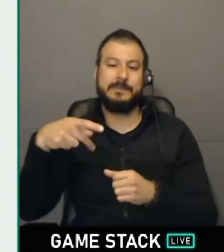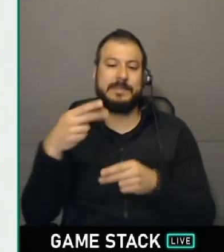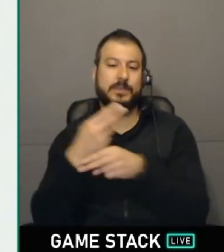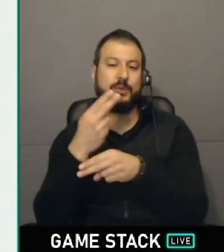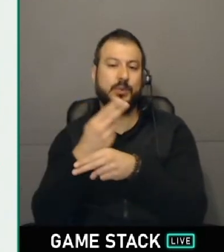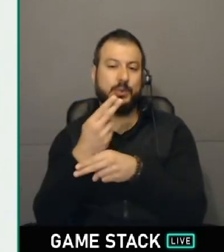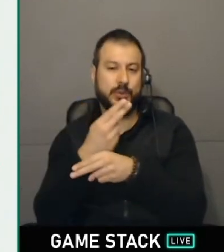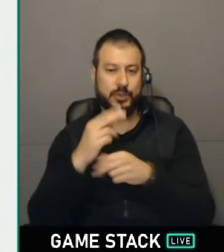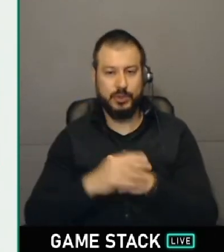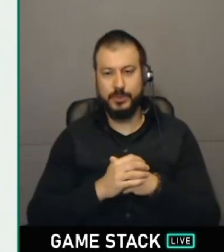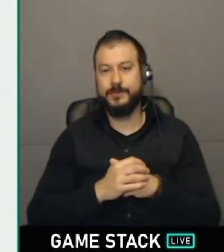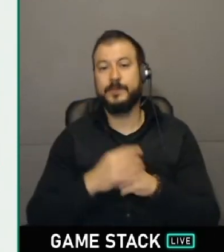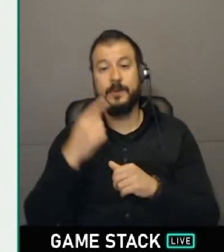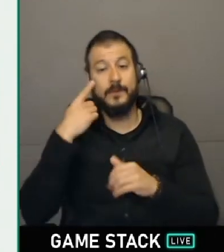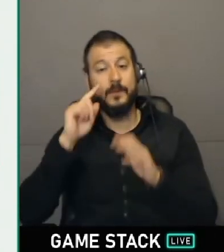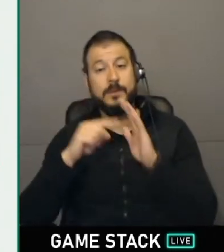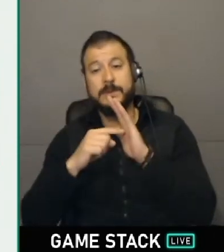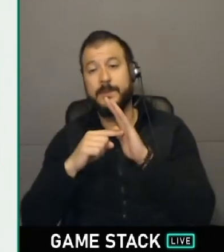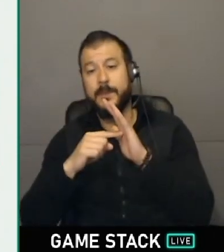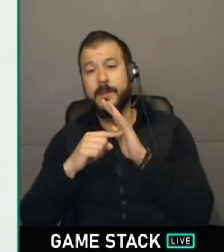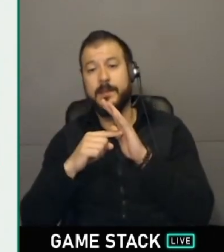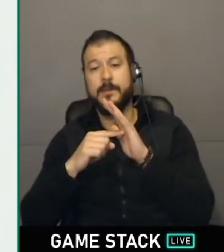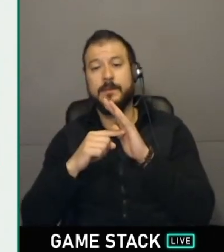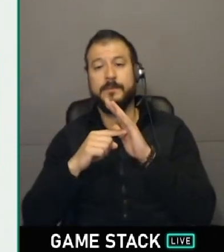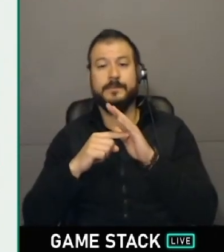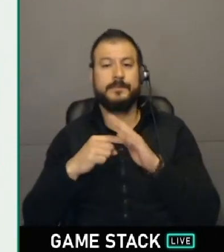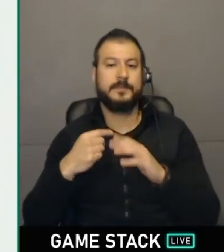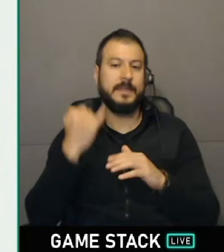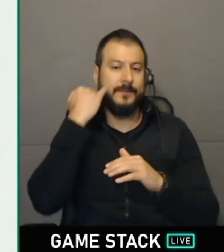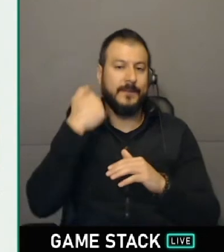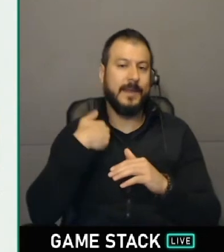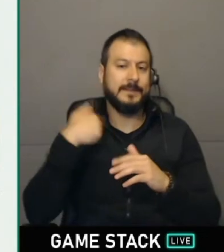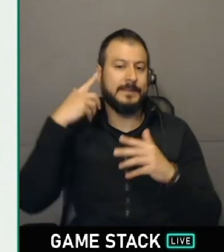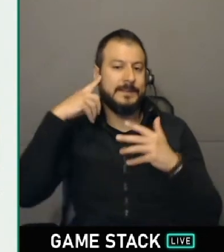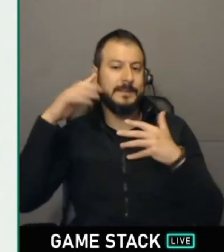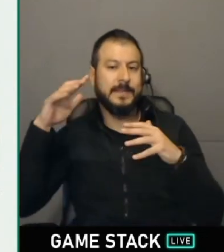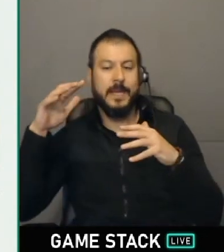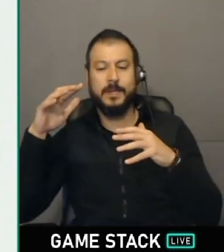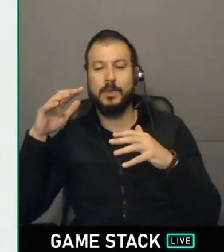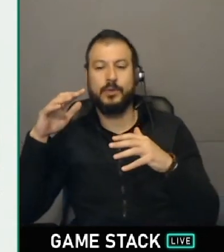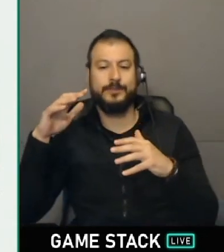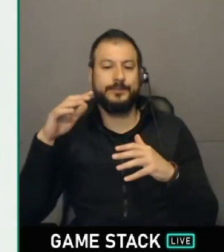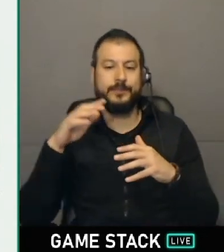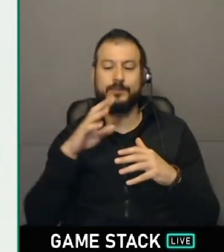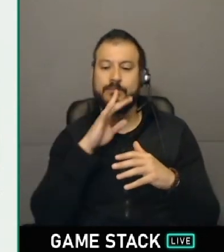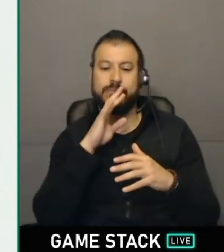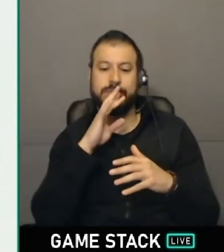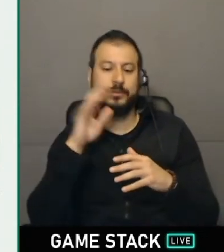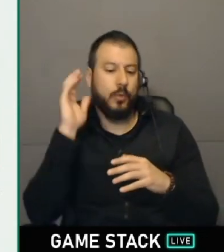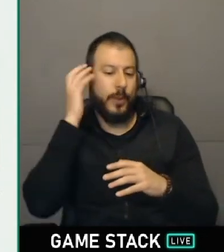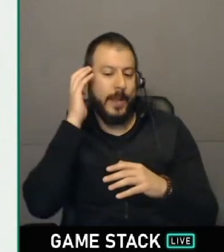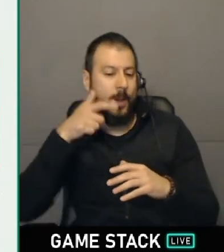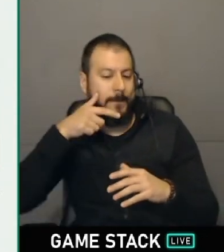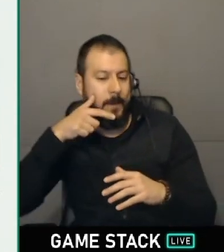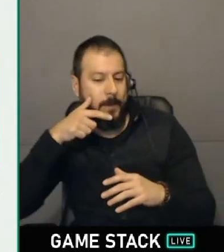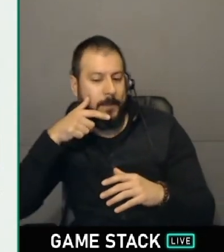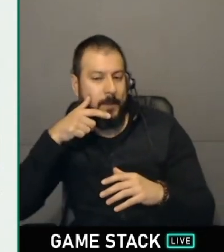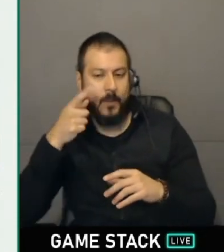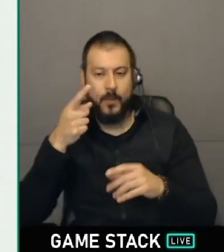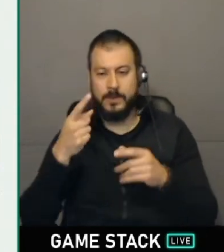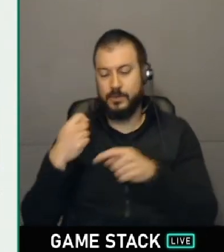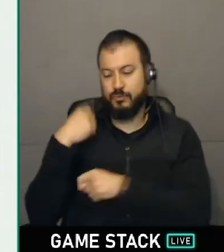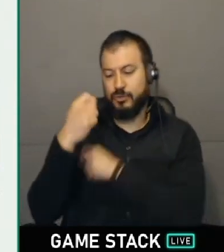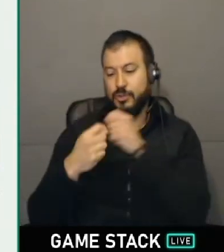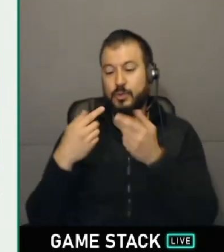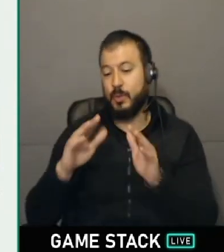example, say I had sounds of radio chatter from different players. One traditional way I